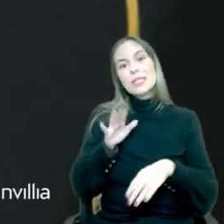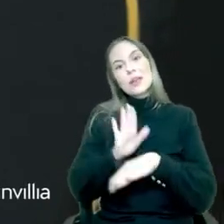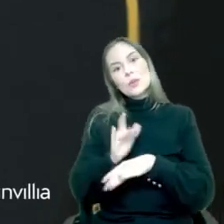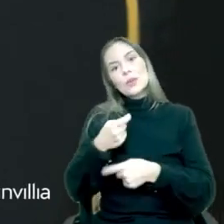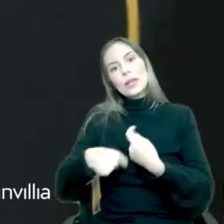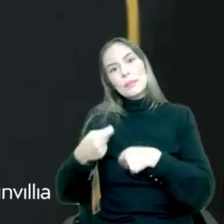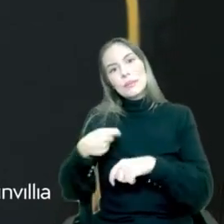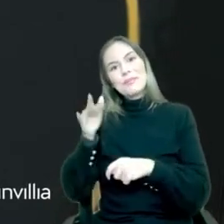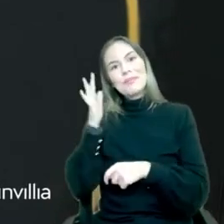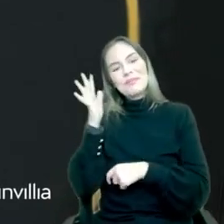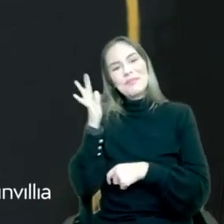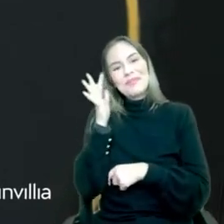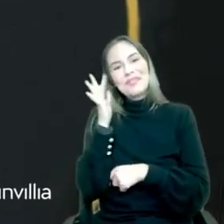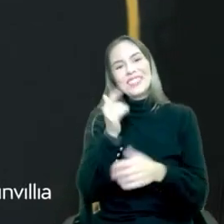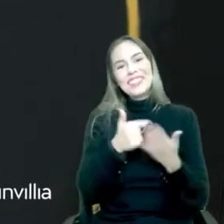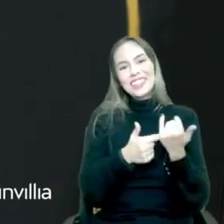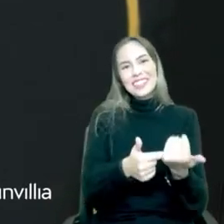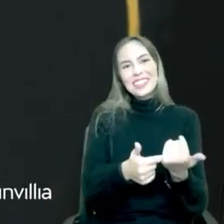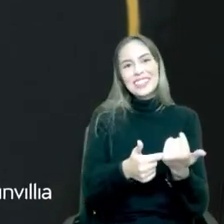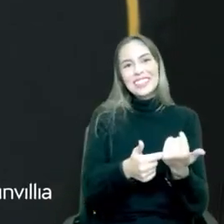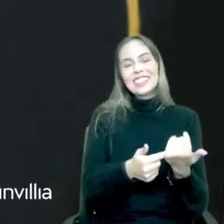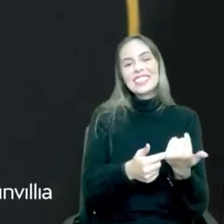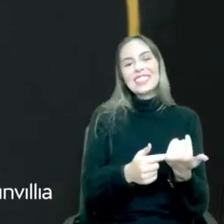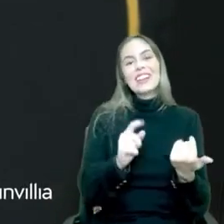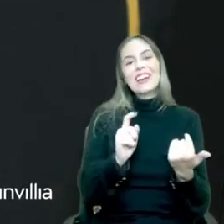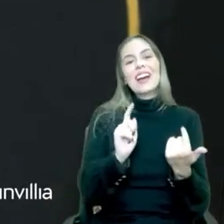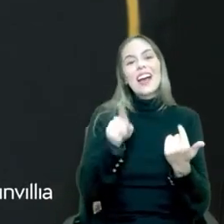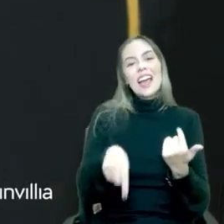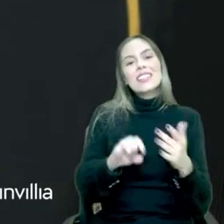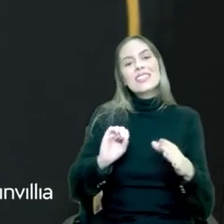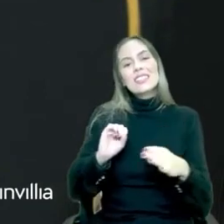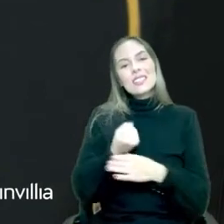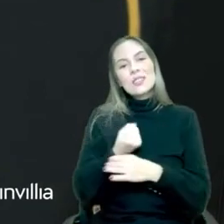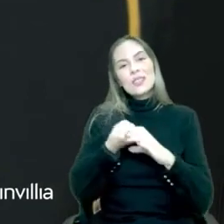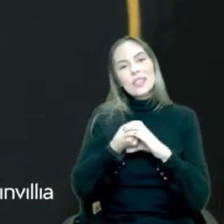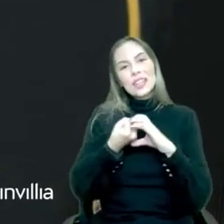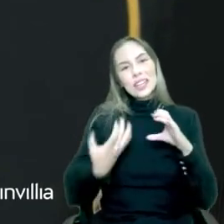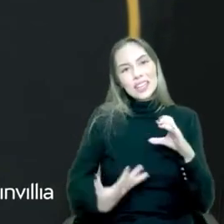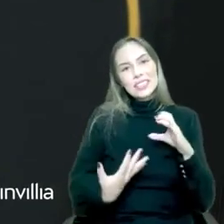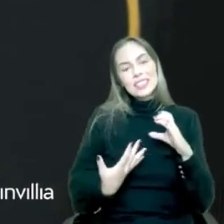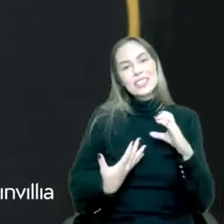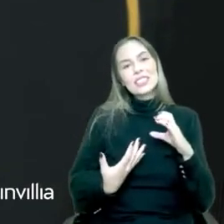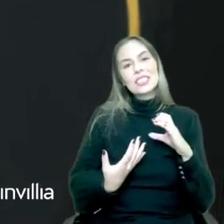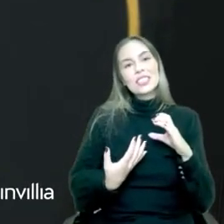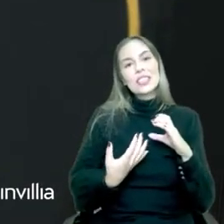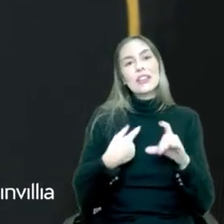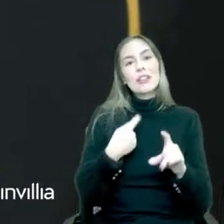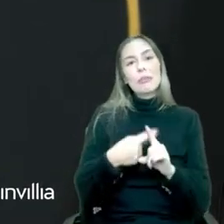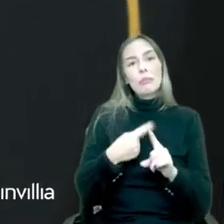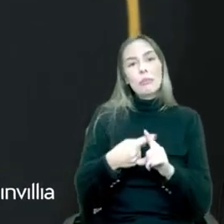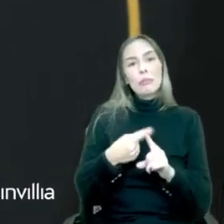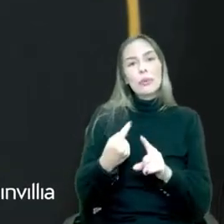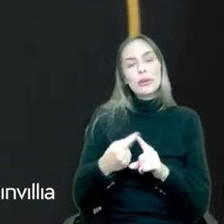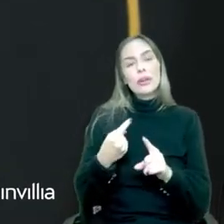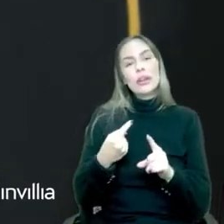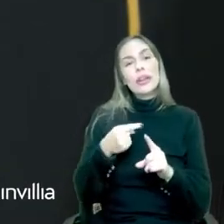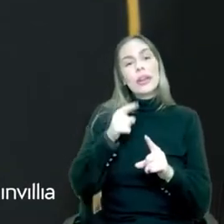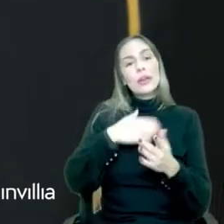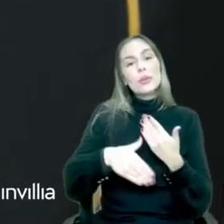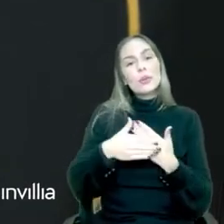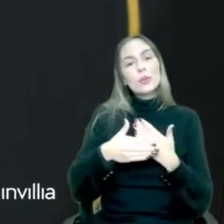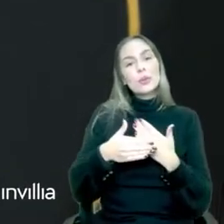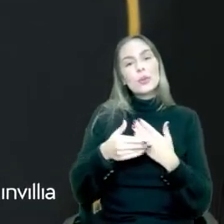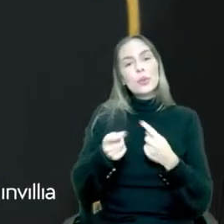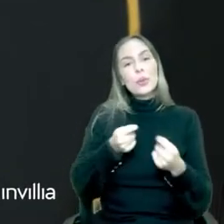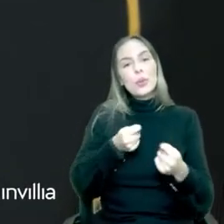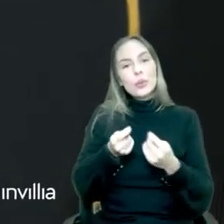technology, on the security aspect of the technology, and in all the stability aspects of the technology.